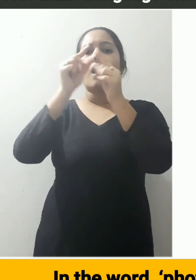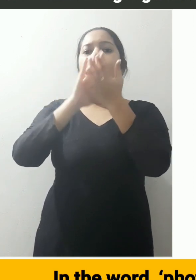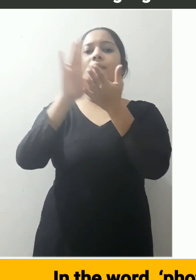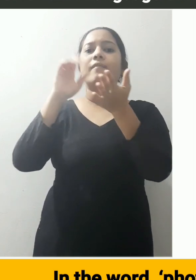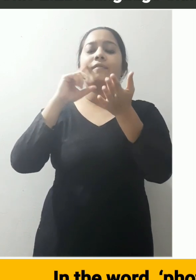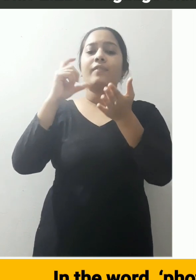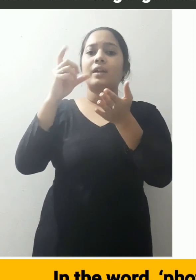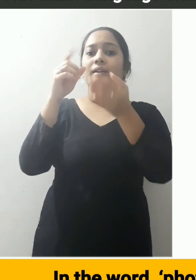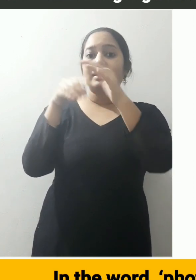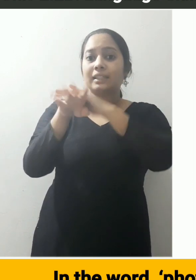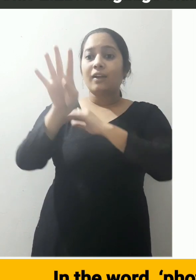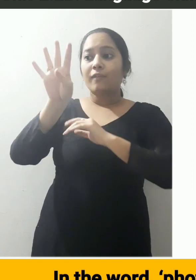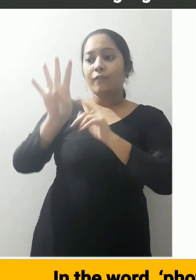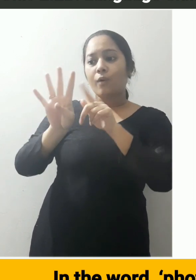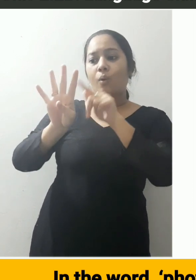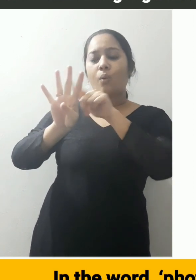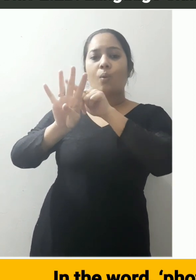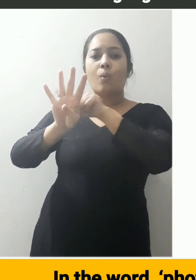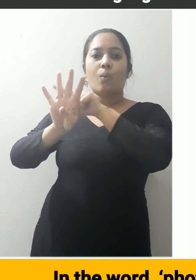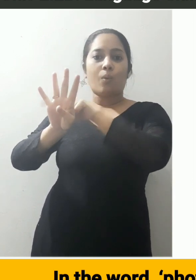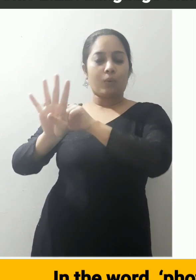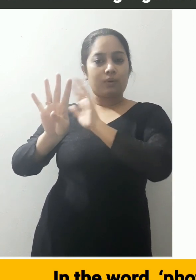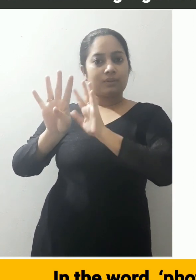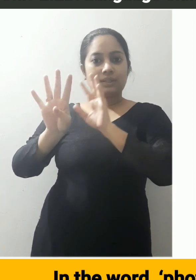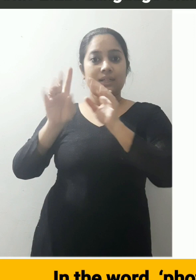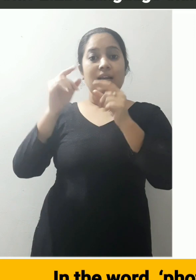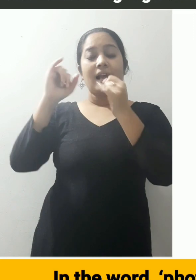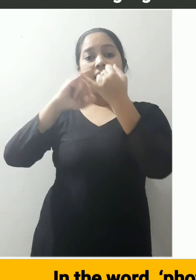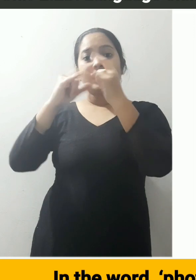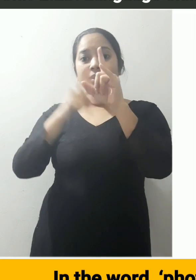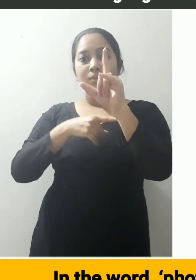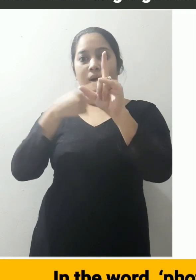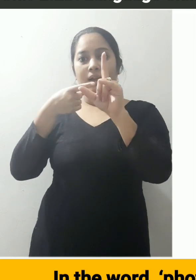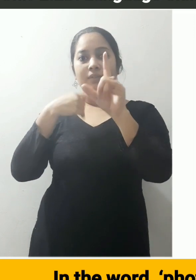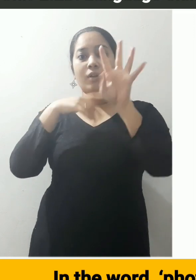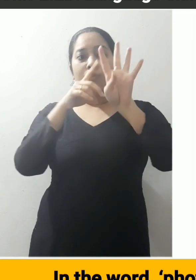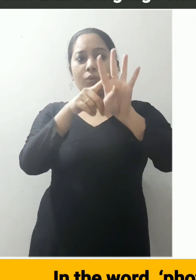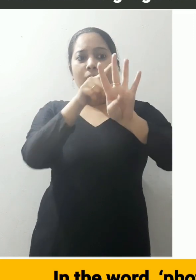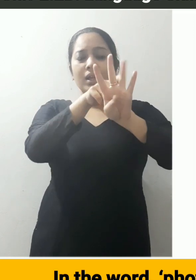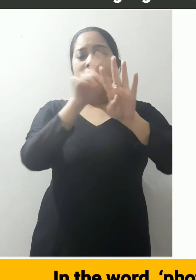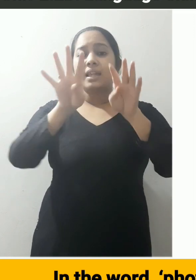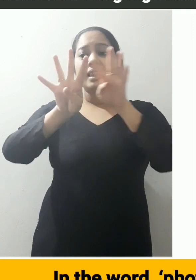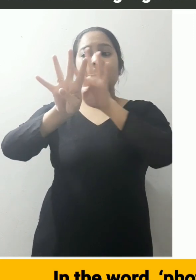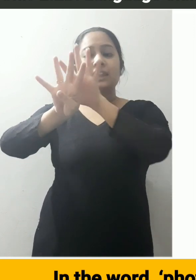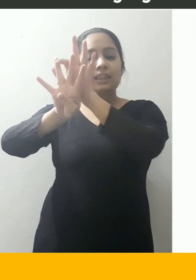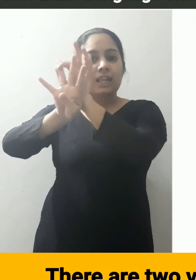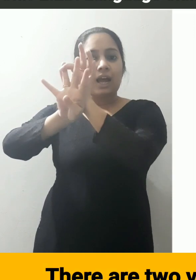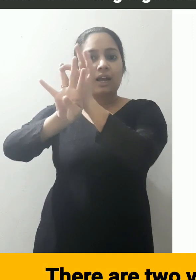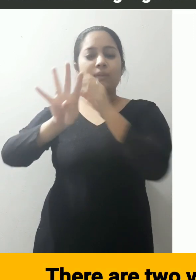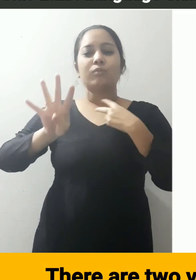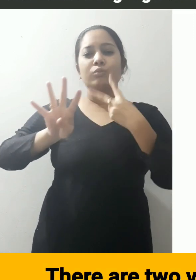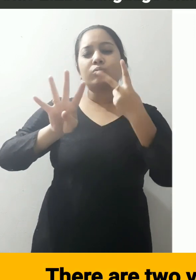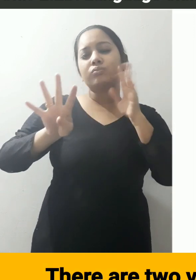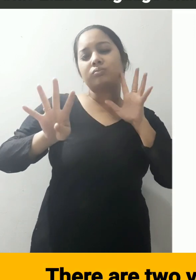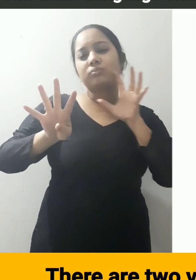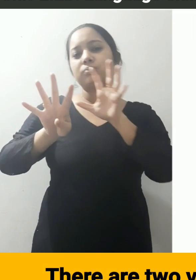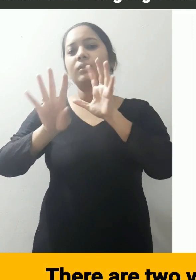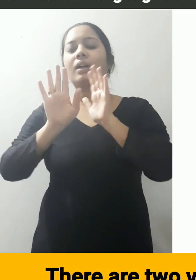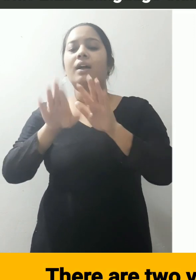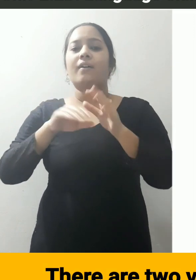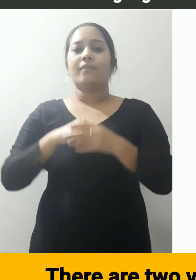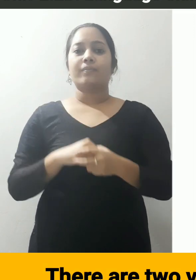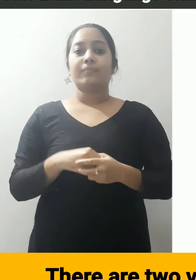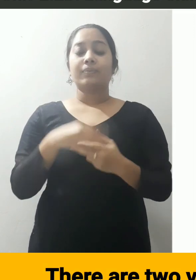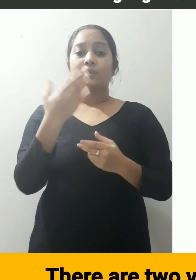4 syllables. And the third one is stressed in this case. Photographic. There are 2